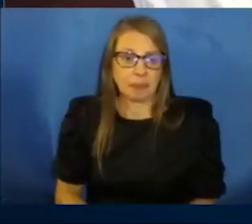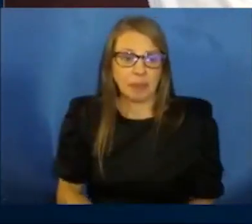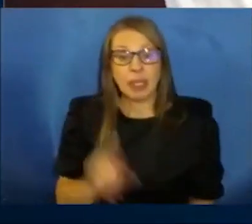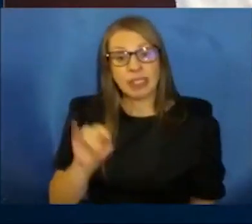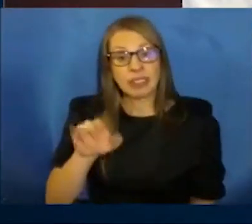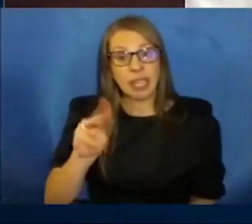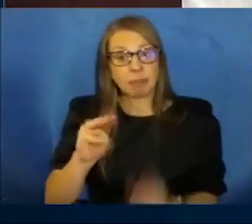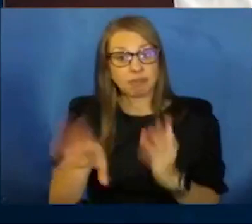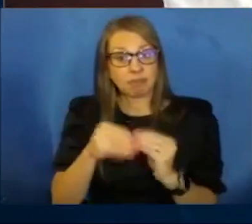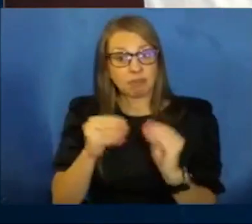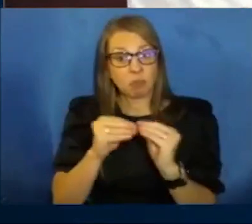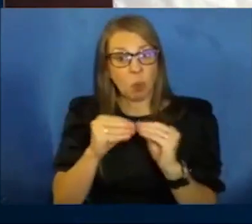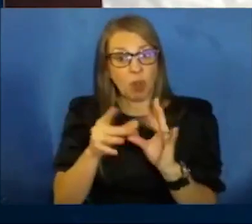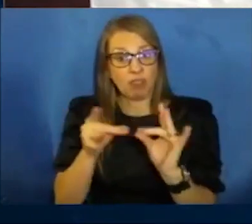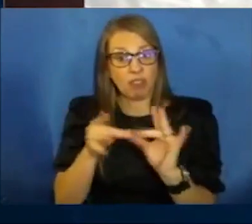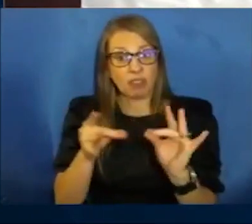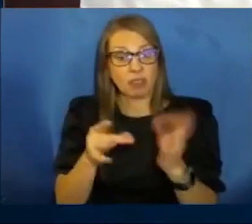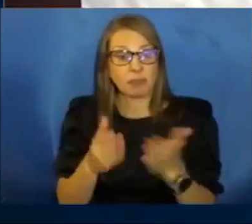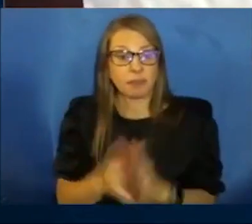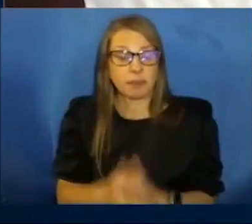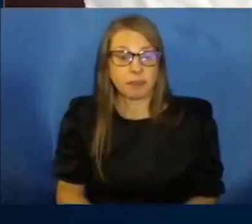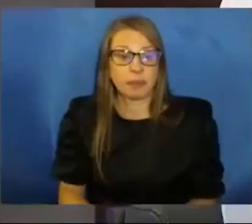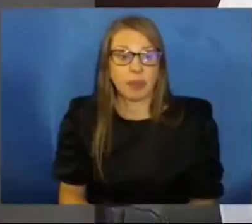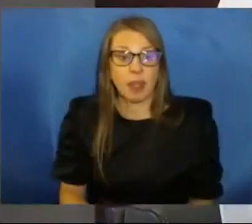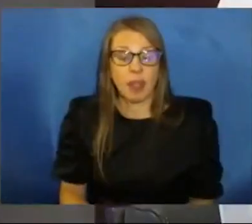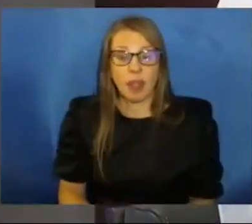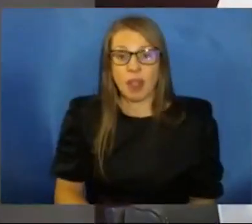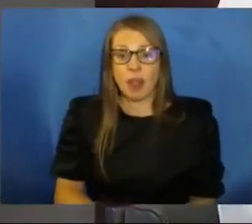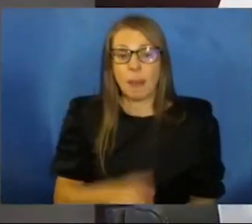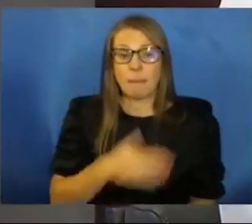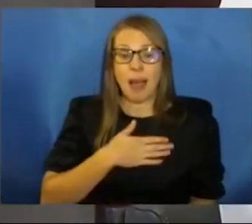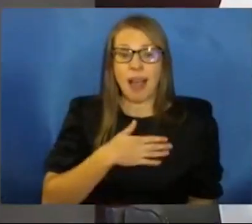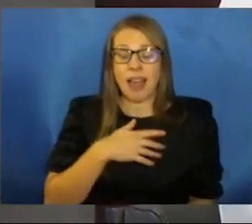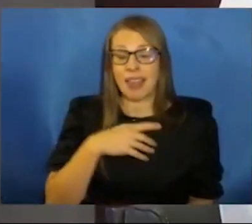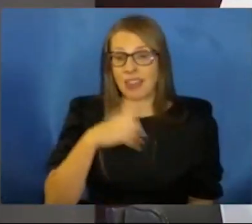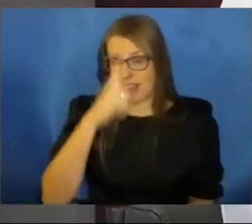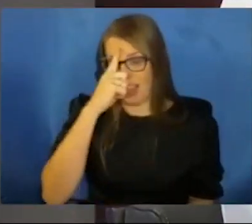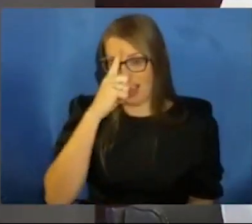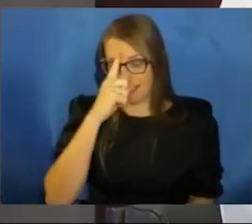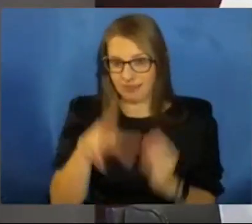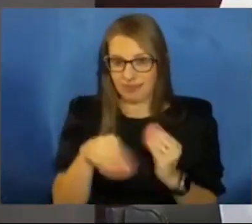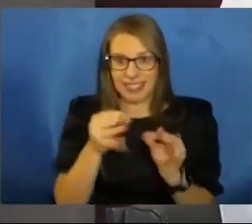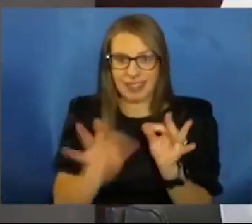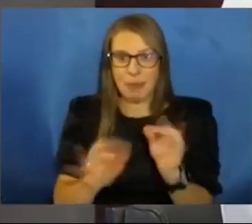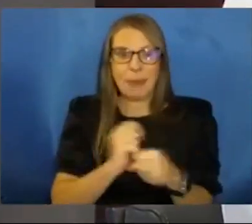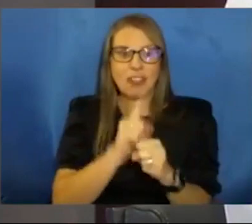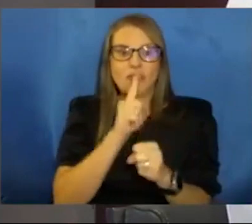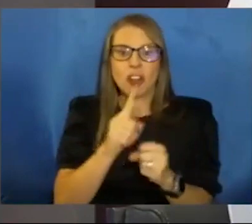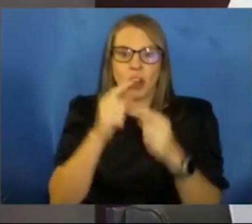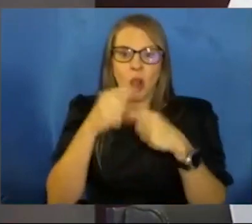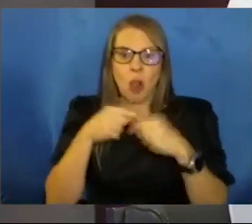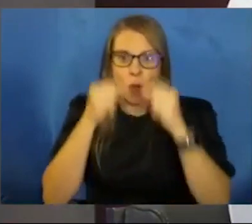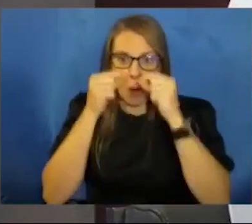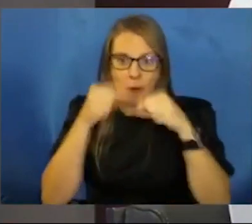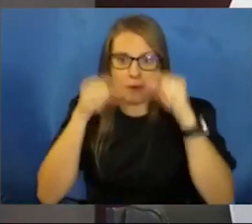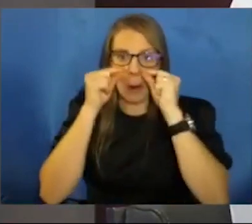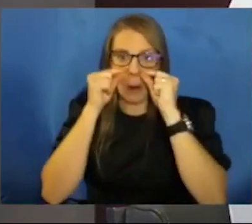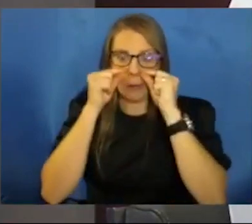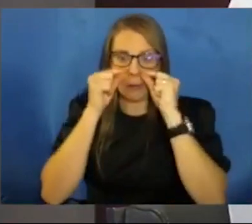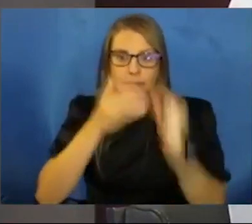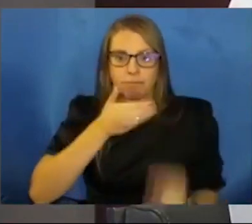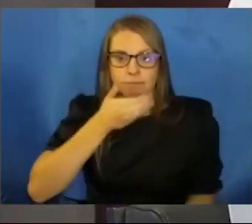be collected or filtered out by that mask. And certainly, you know, Dr. Williamson, with his expertise